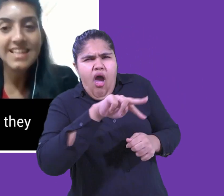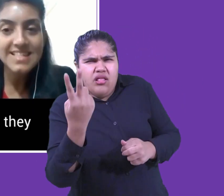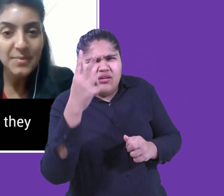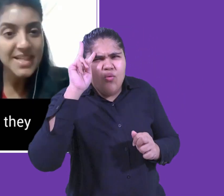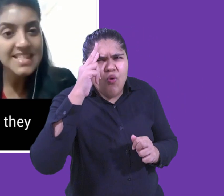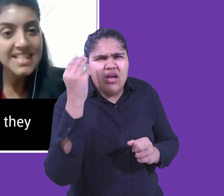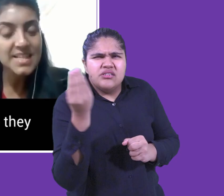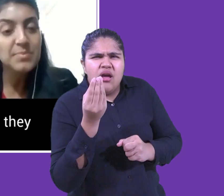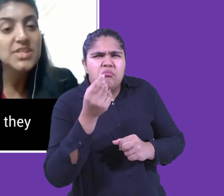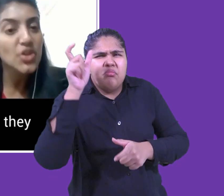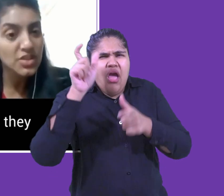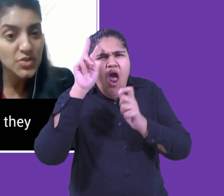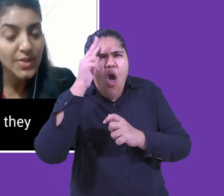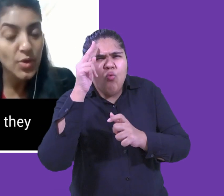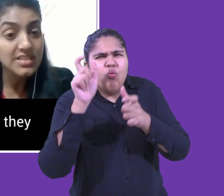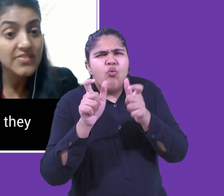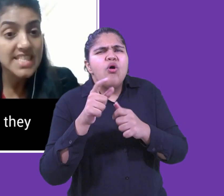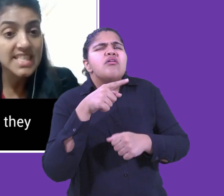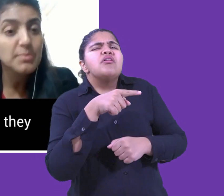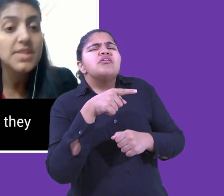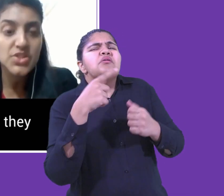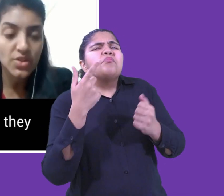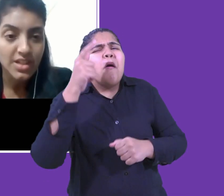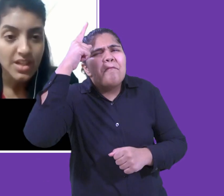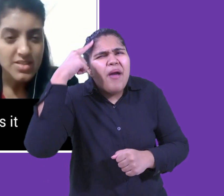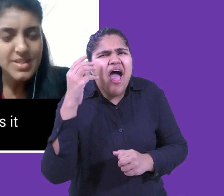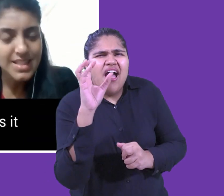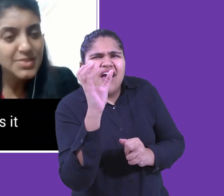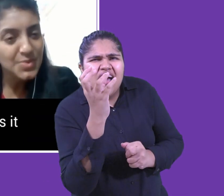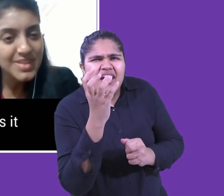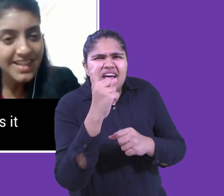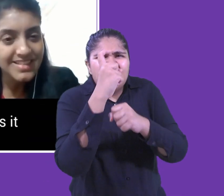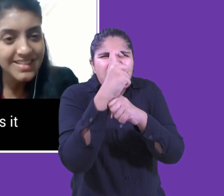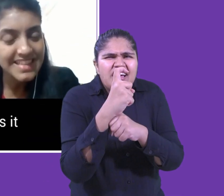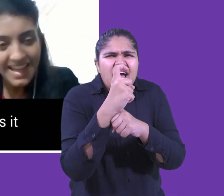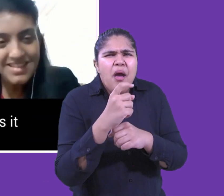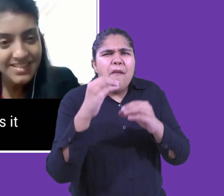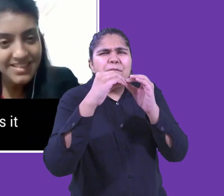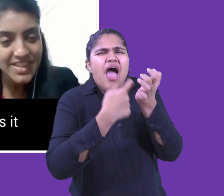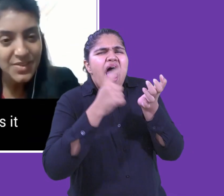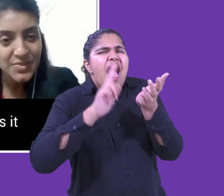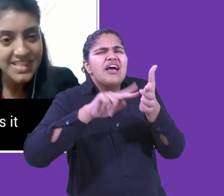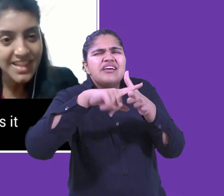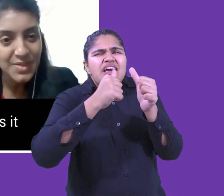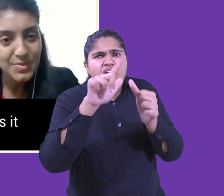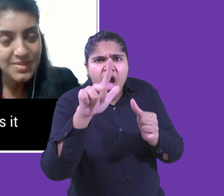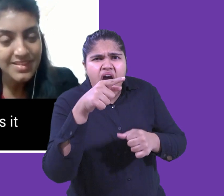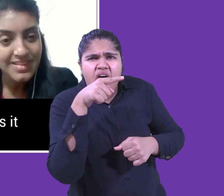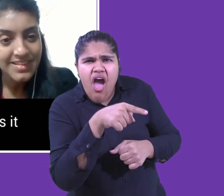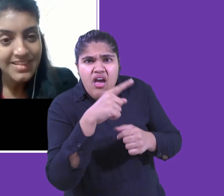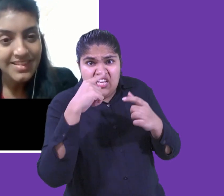is, in some cases they say brinjal to avoid the vegetable brinjal. So is it true that it has a trigger on